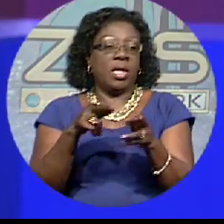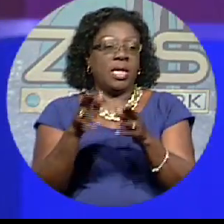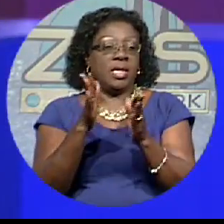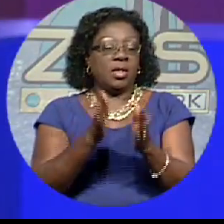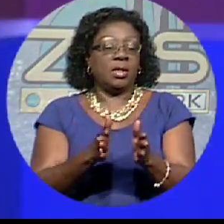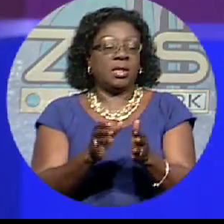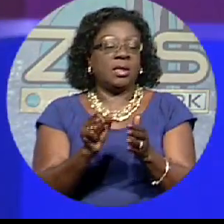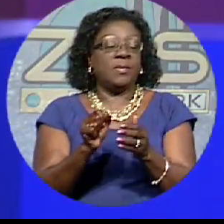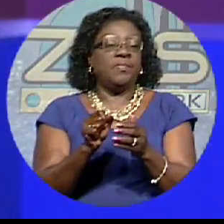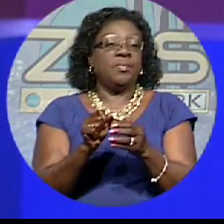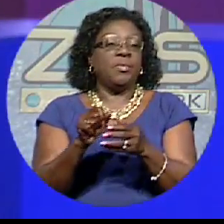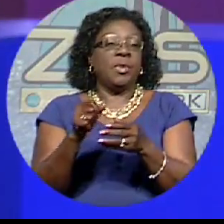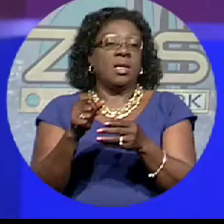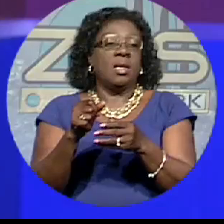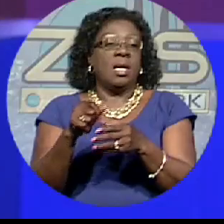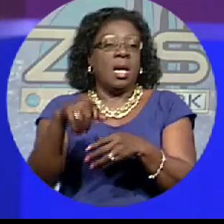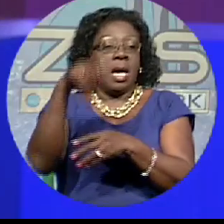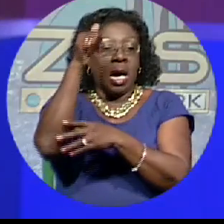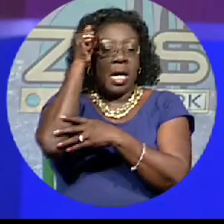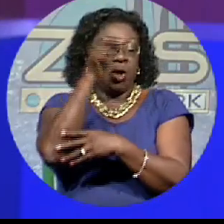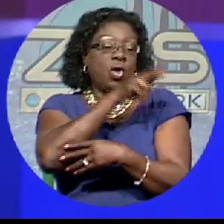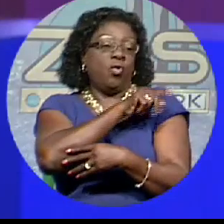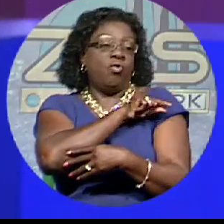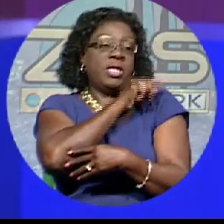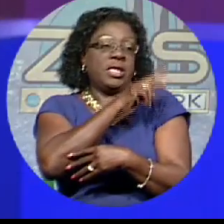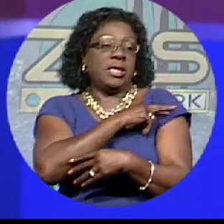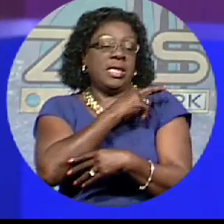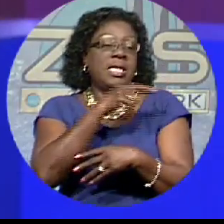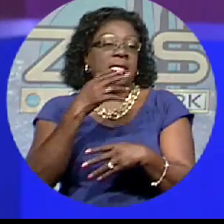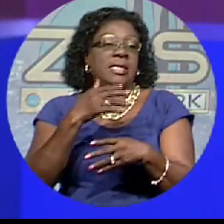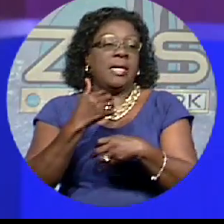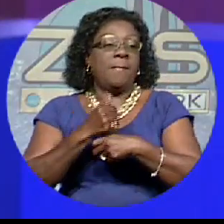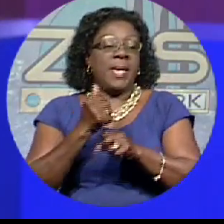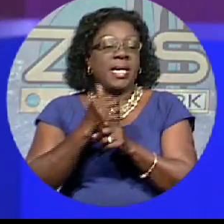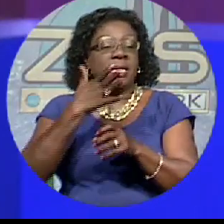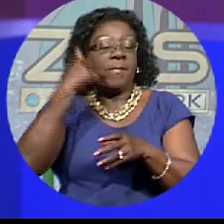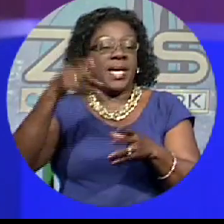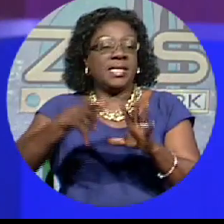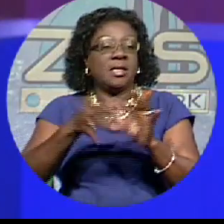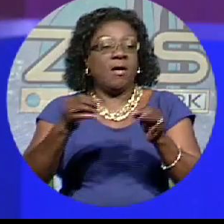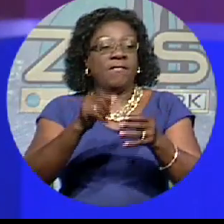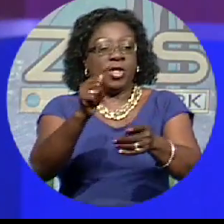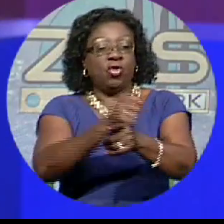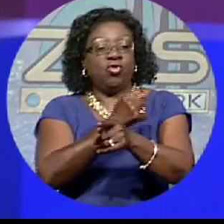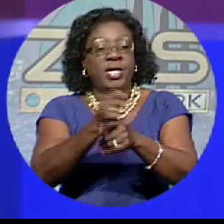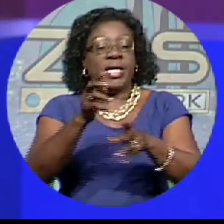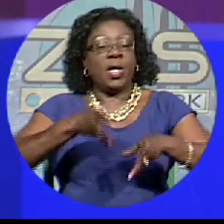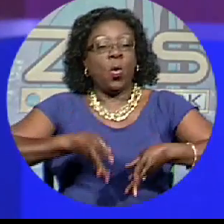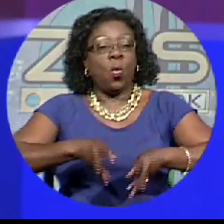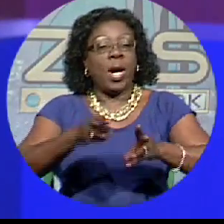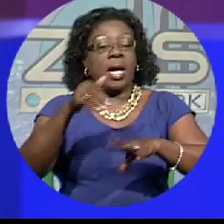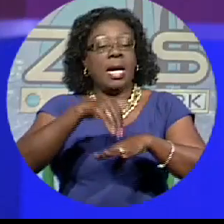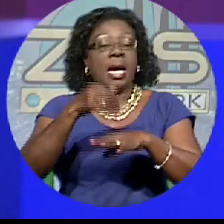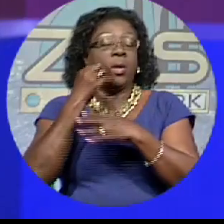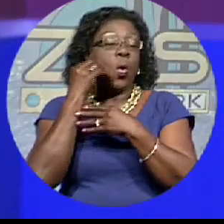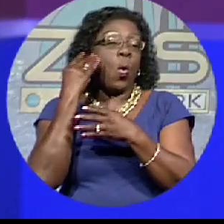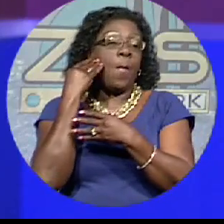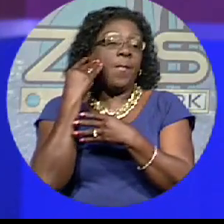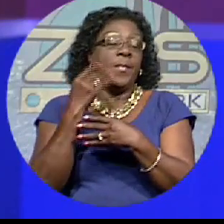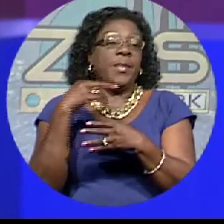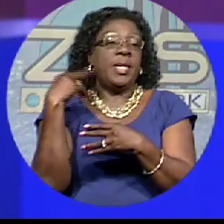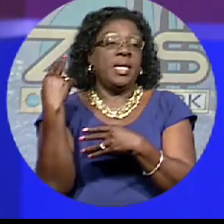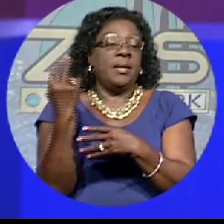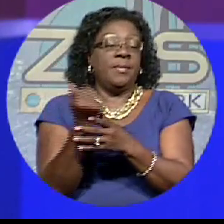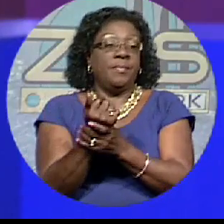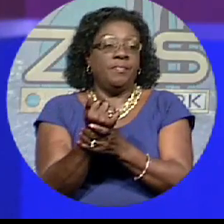Professional baseball player Anton Richardson is making the best of training while at home. Even though he doesn't have the state-of-the-art facilities he's used